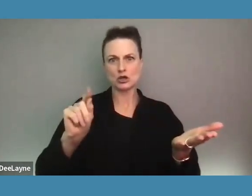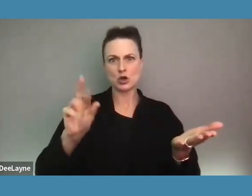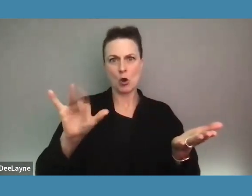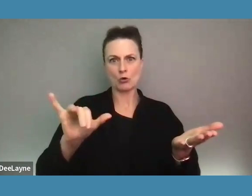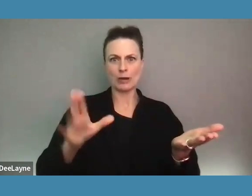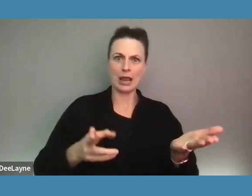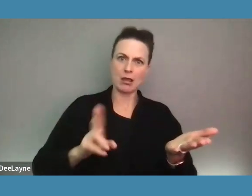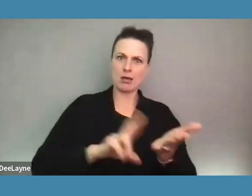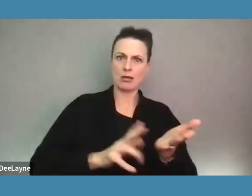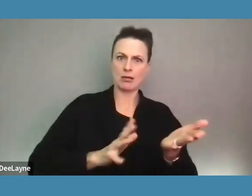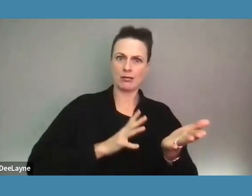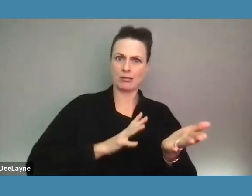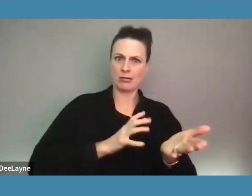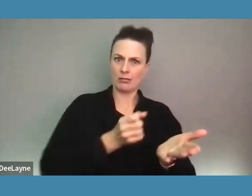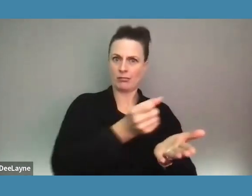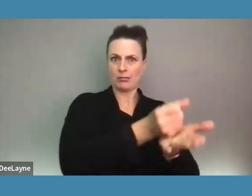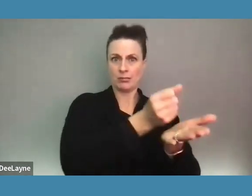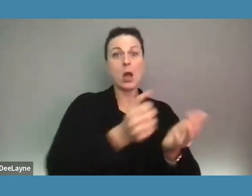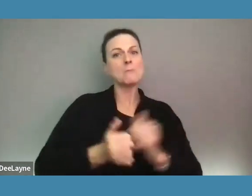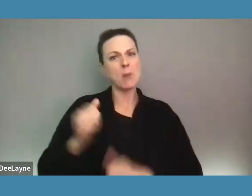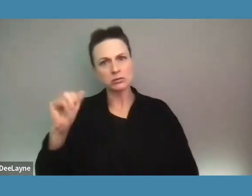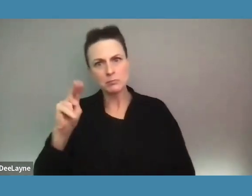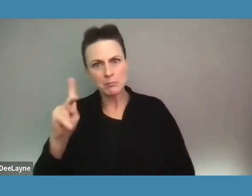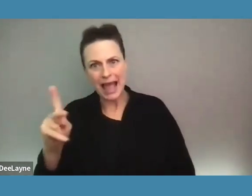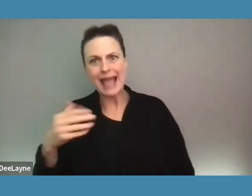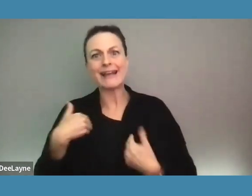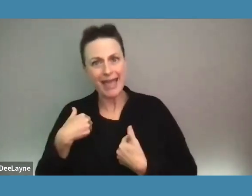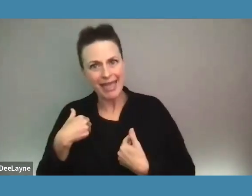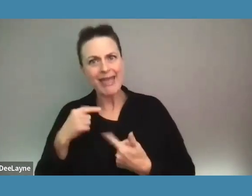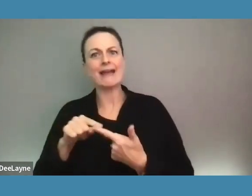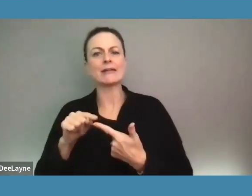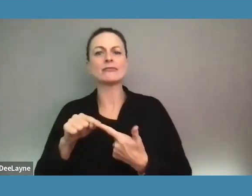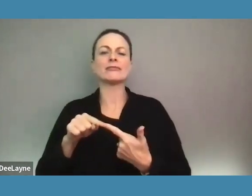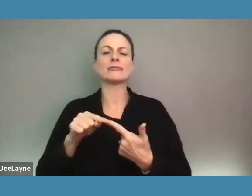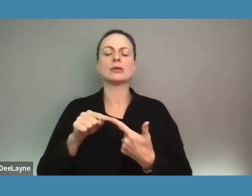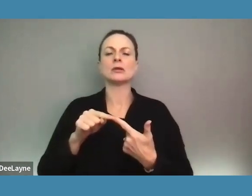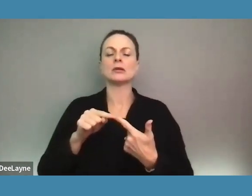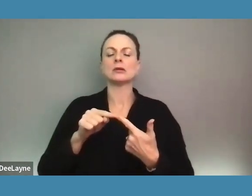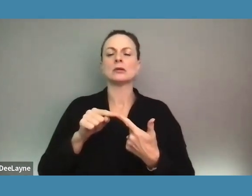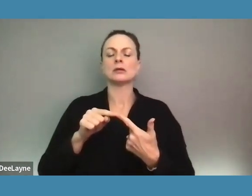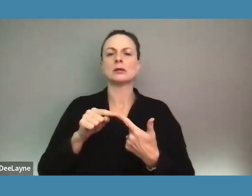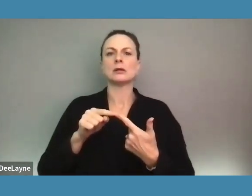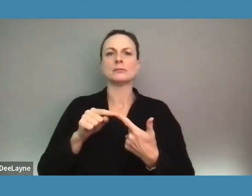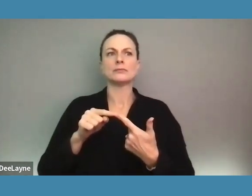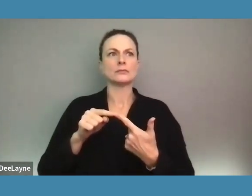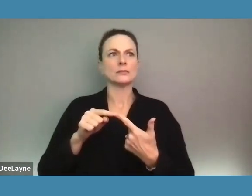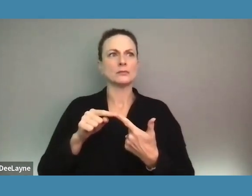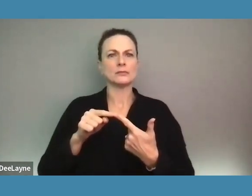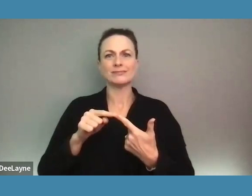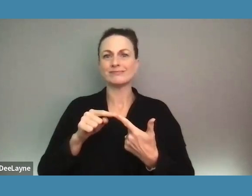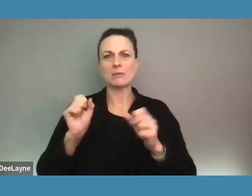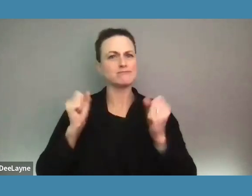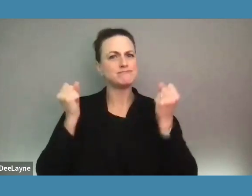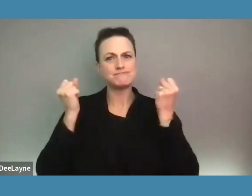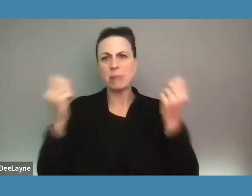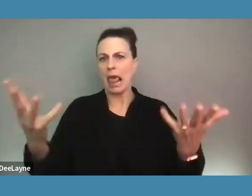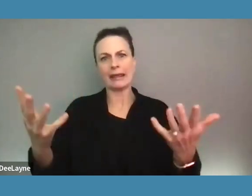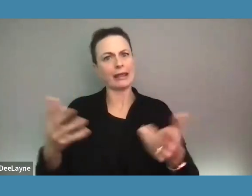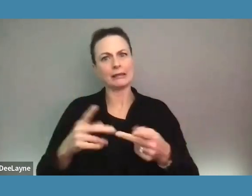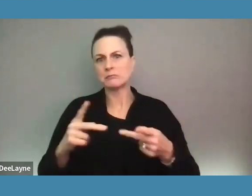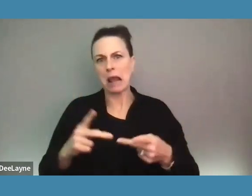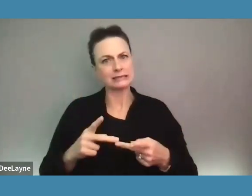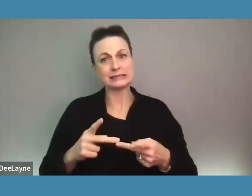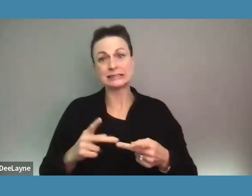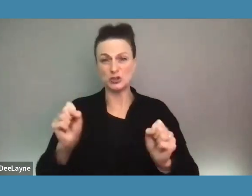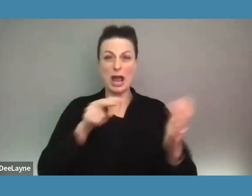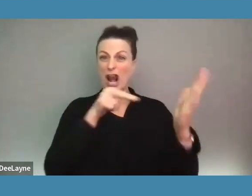So most banks have notaries. There are plenty of like you can look up